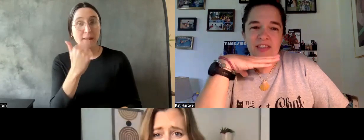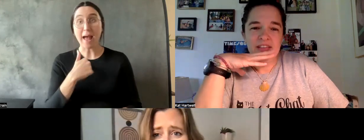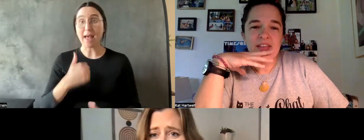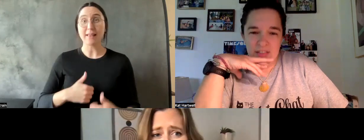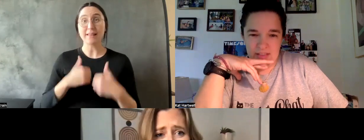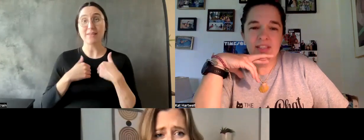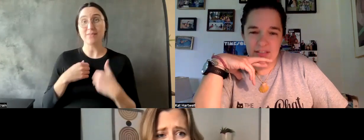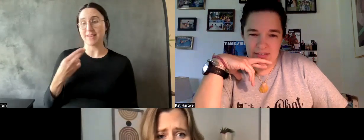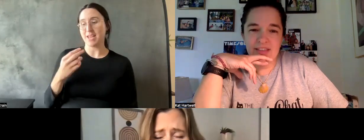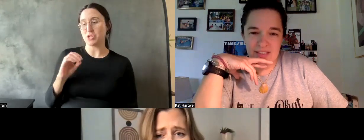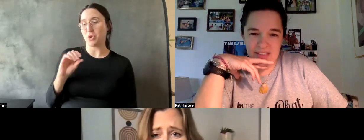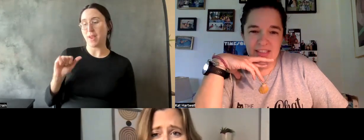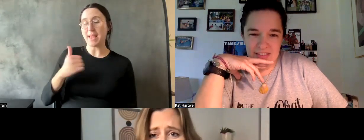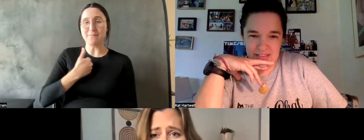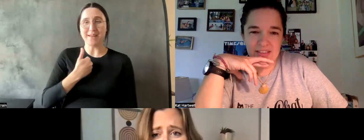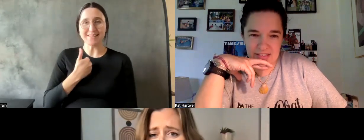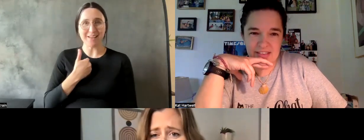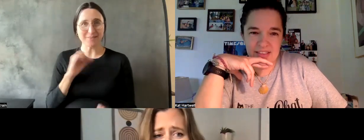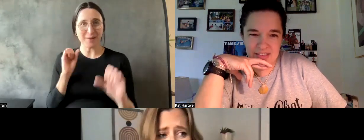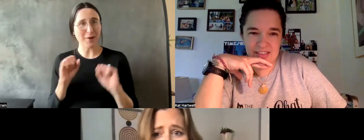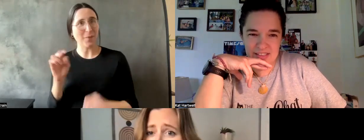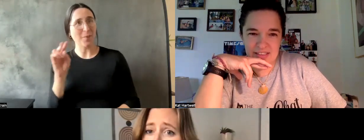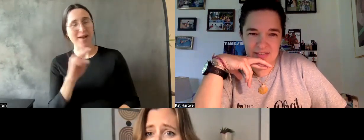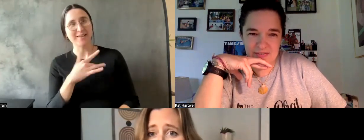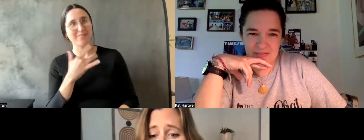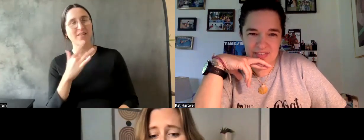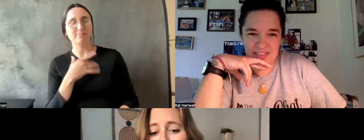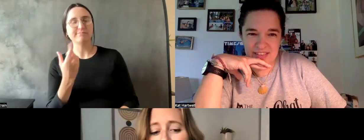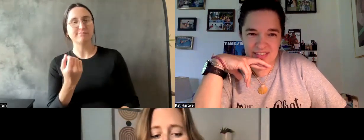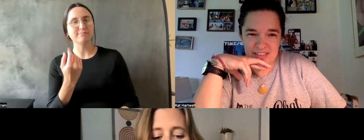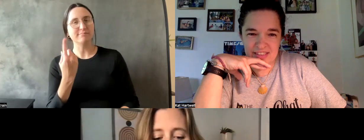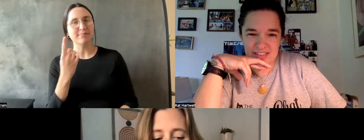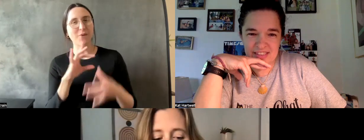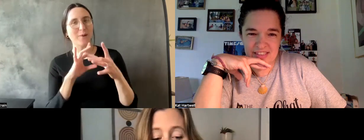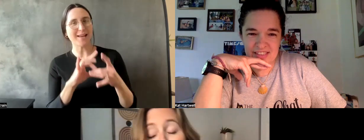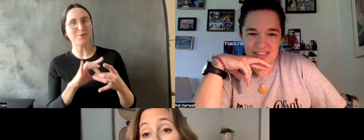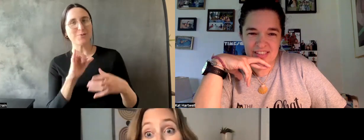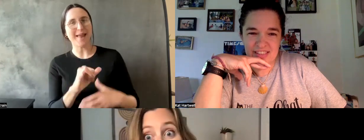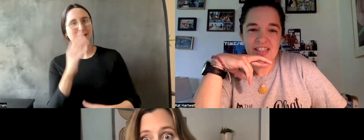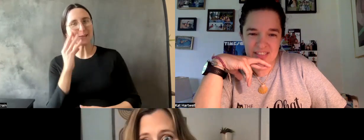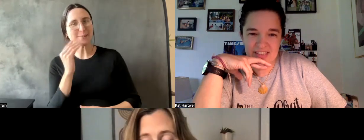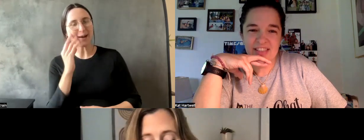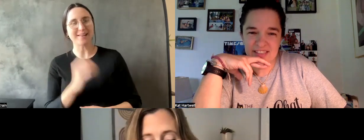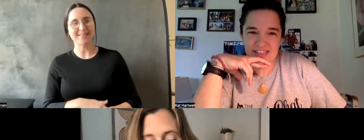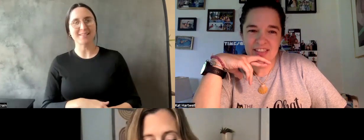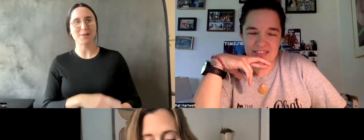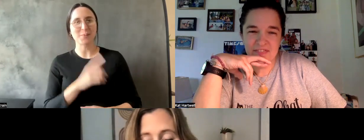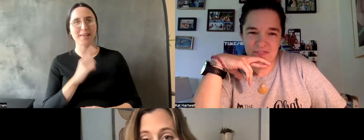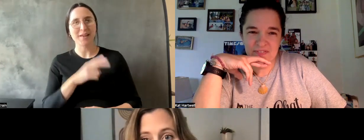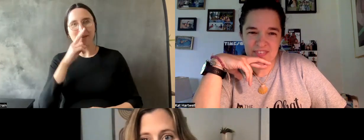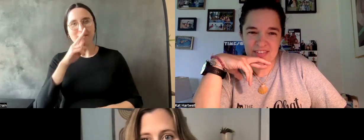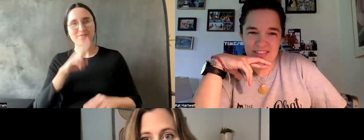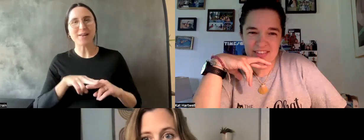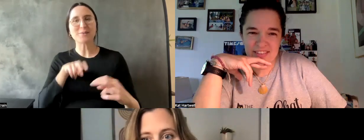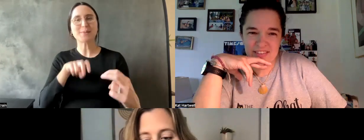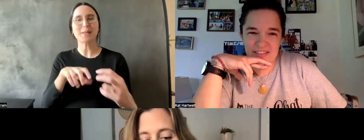I totally related to everything about that movie. That's why it was so fun to sit down with Melissa Peterman and